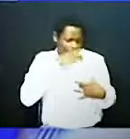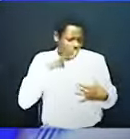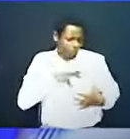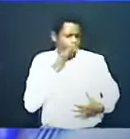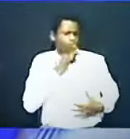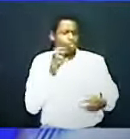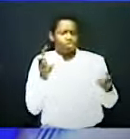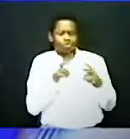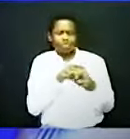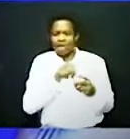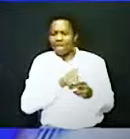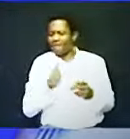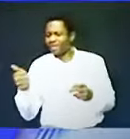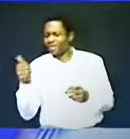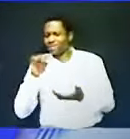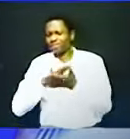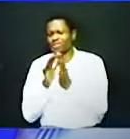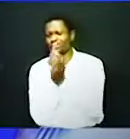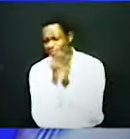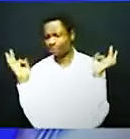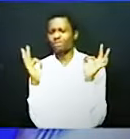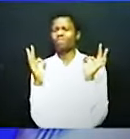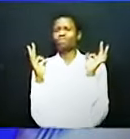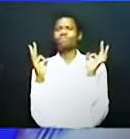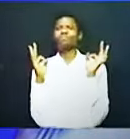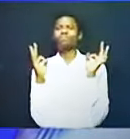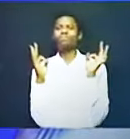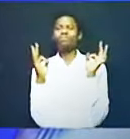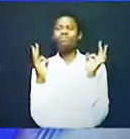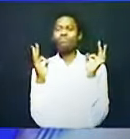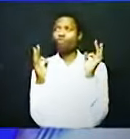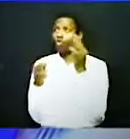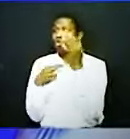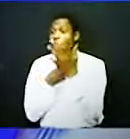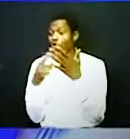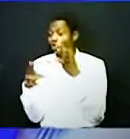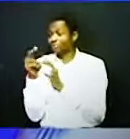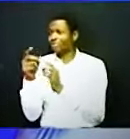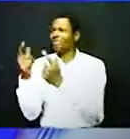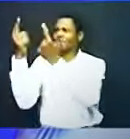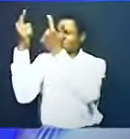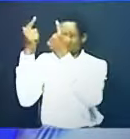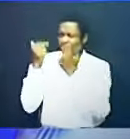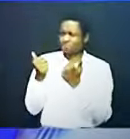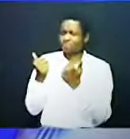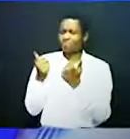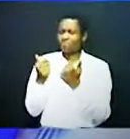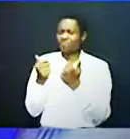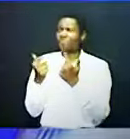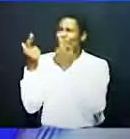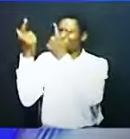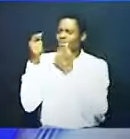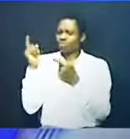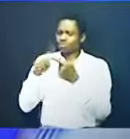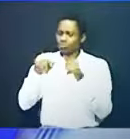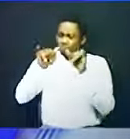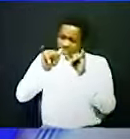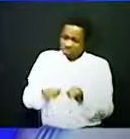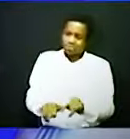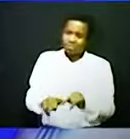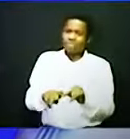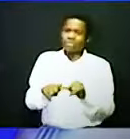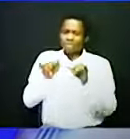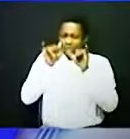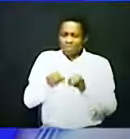others will be set free. The spirit has come. He has come to